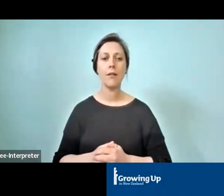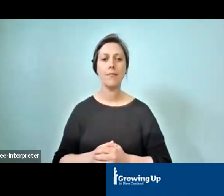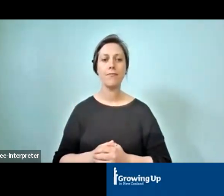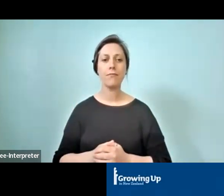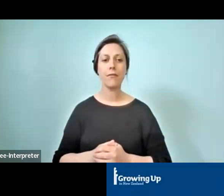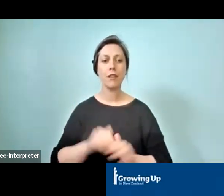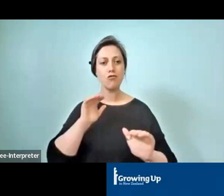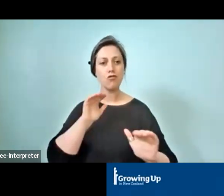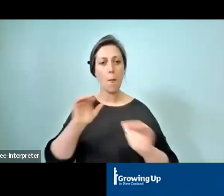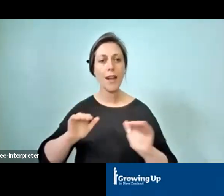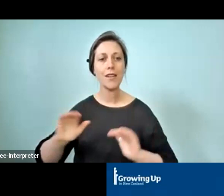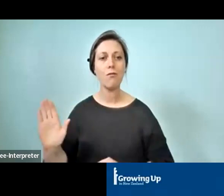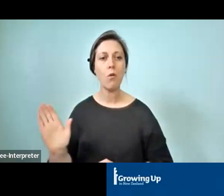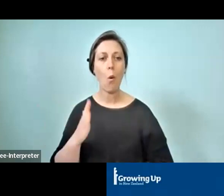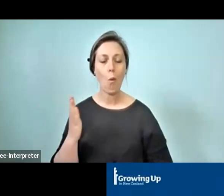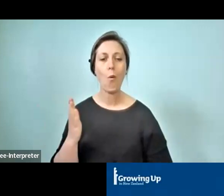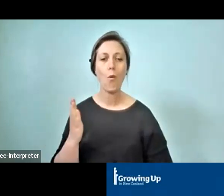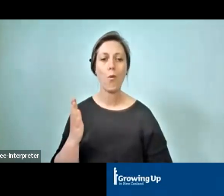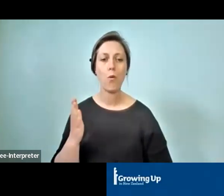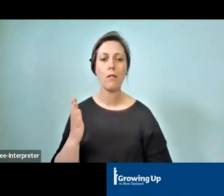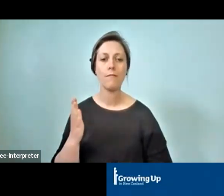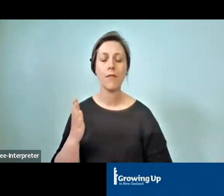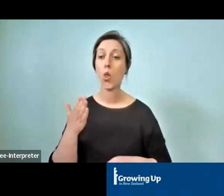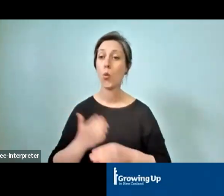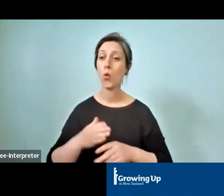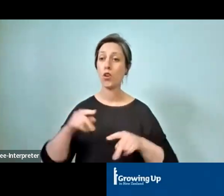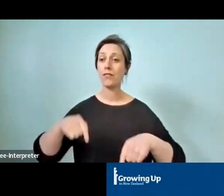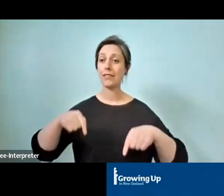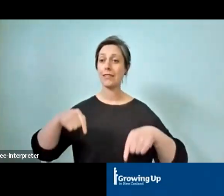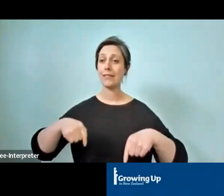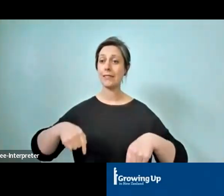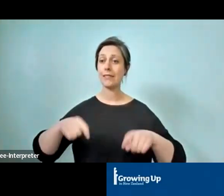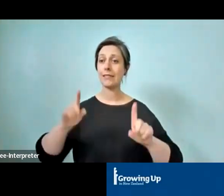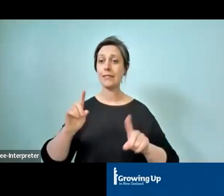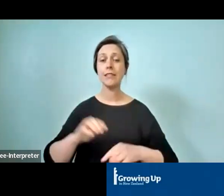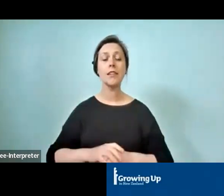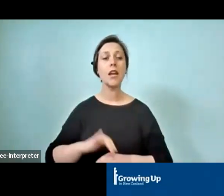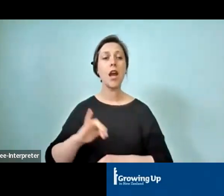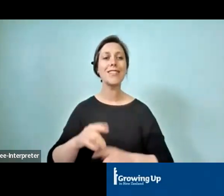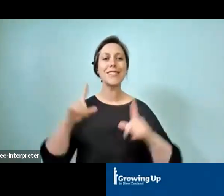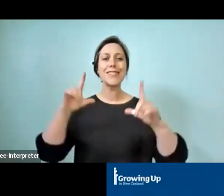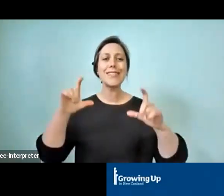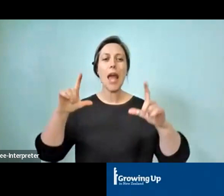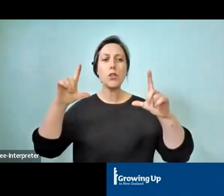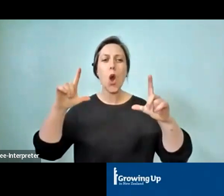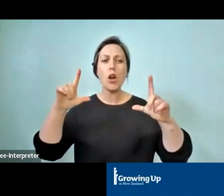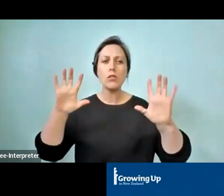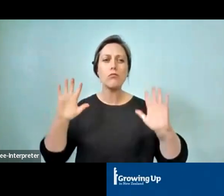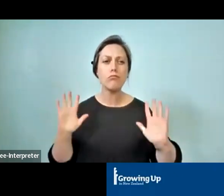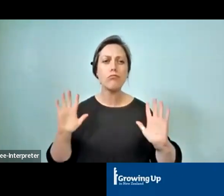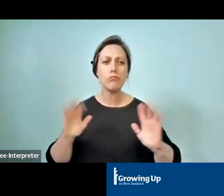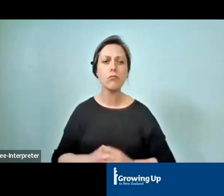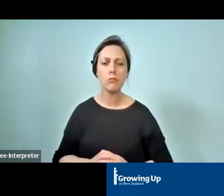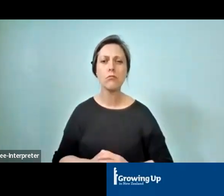a reminder for you all that the work you've seen here today is just that. It was a snapshot into the life